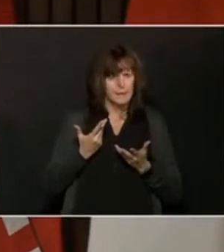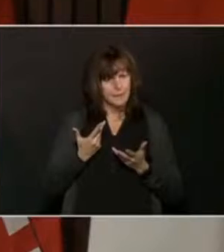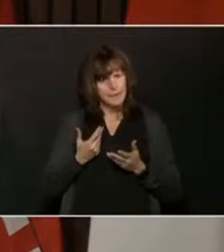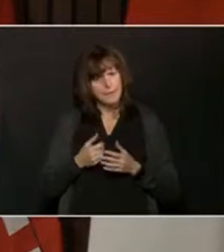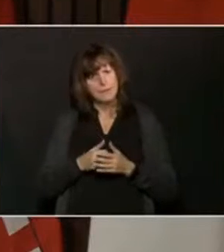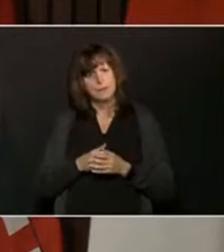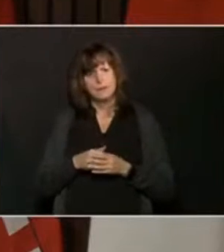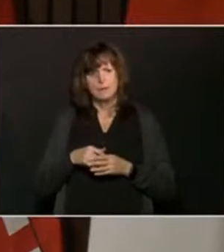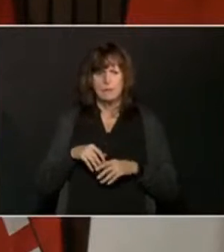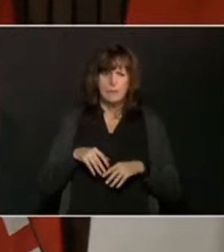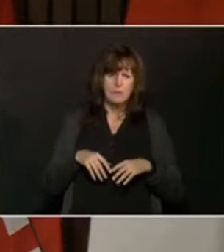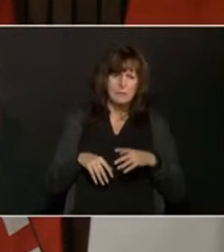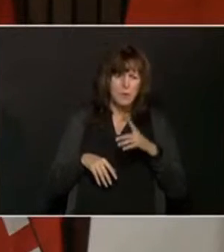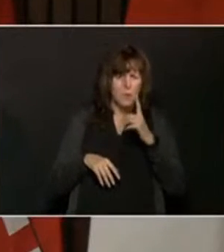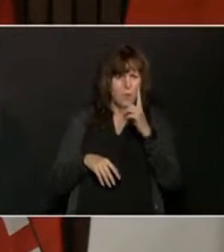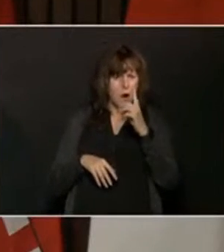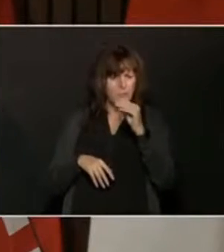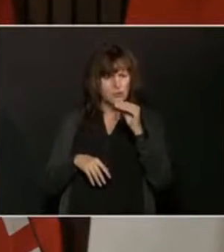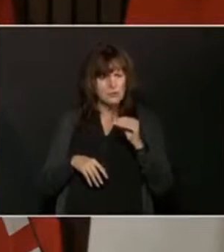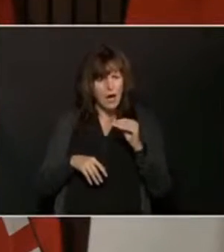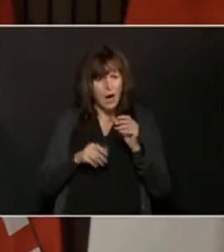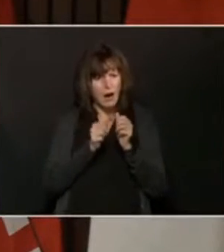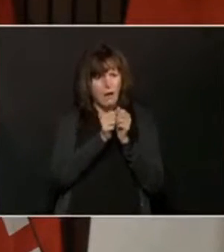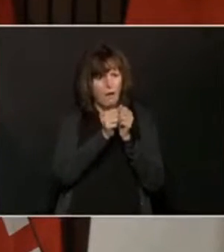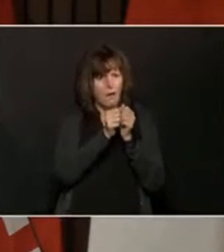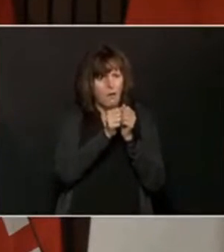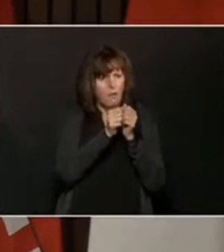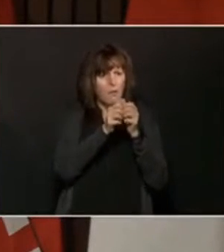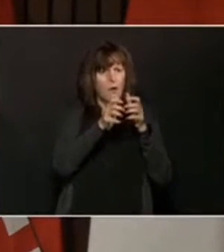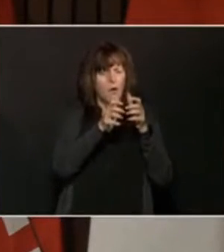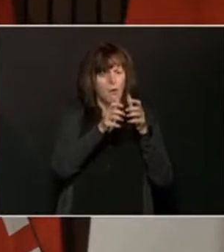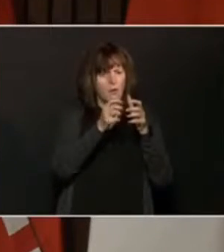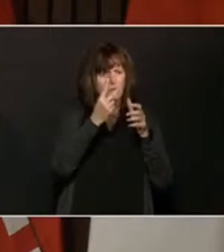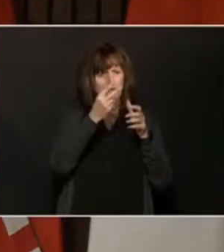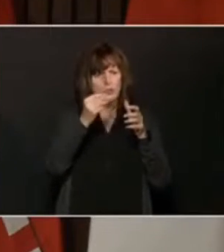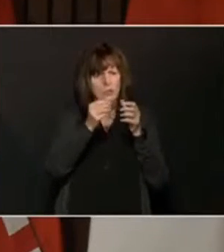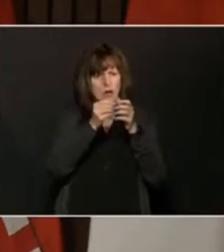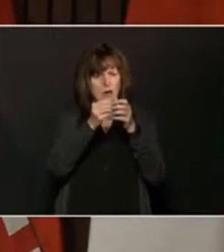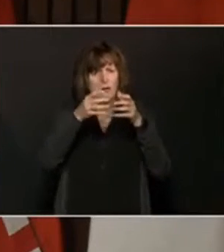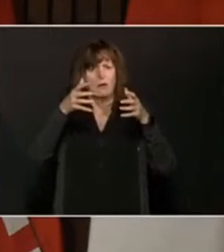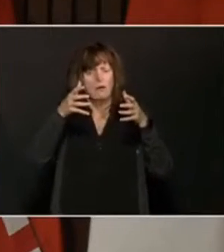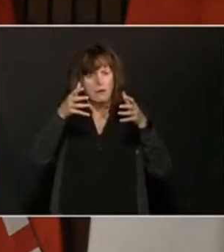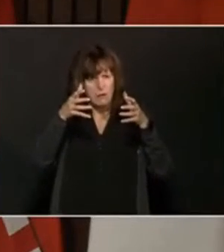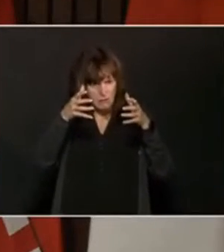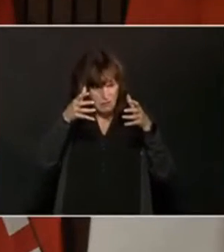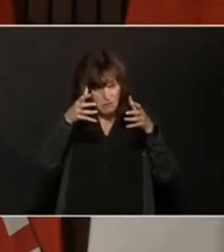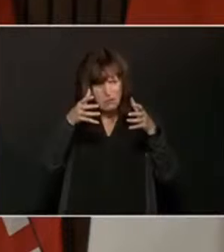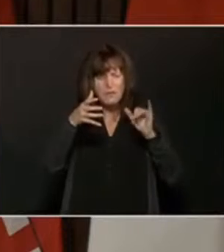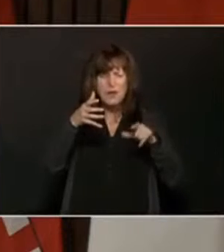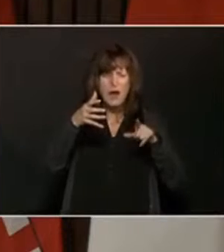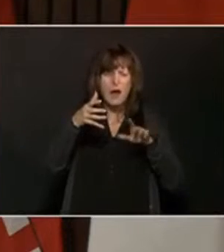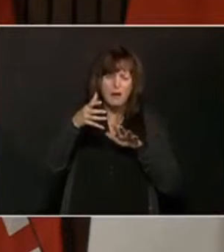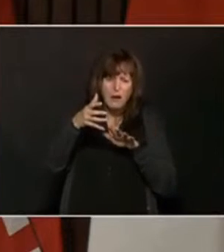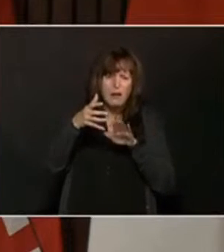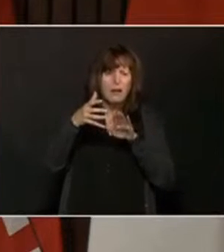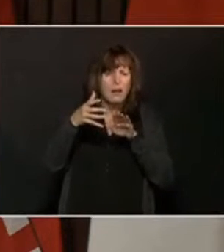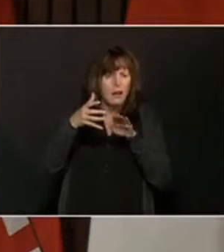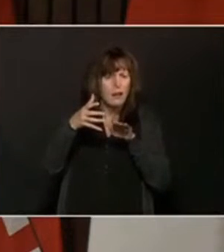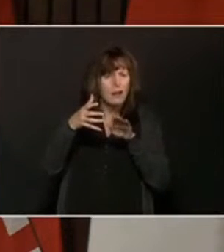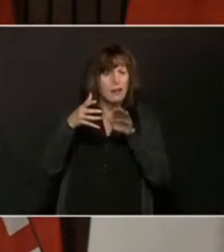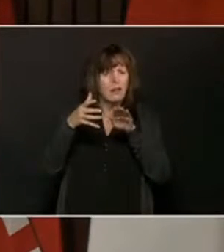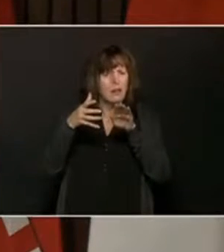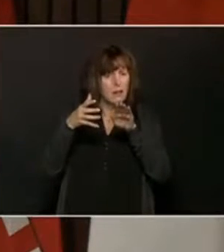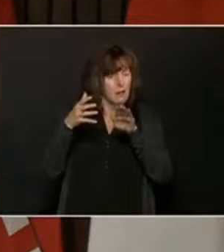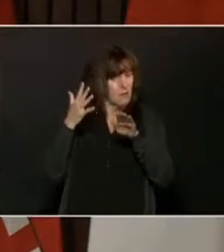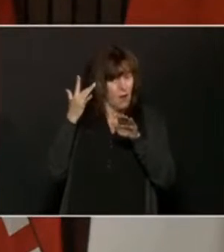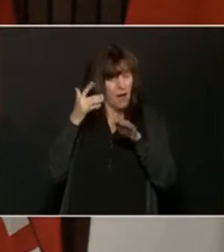growth scenario, the 2% growth scenario, that sort of low level growth. And that's really, I think, a function of the restrictions that are